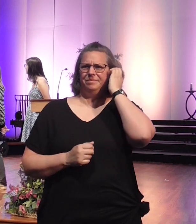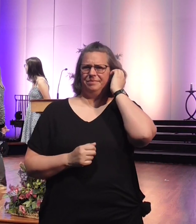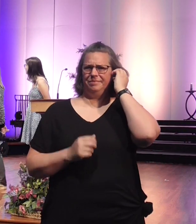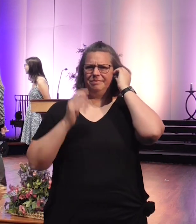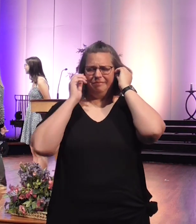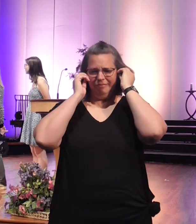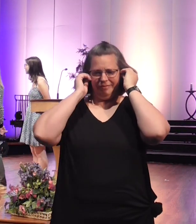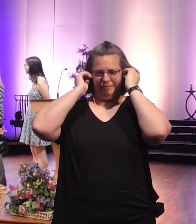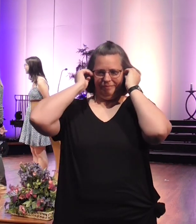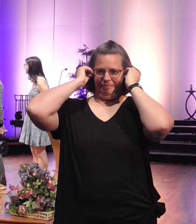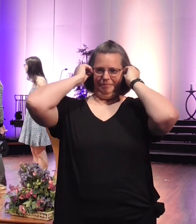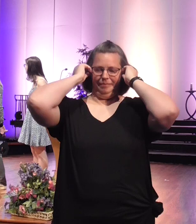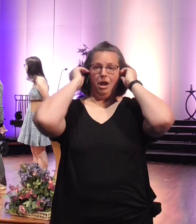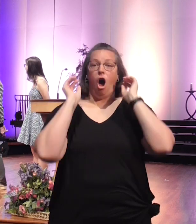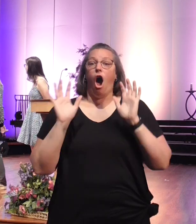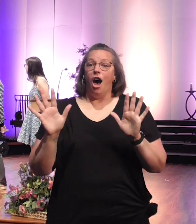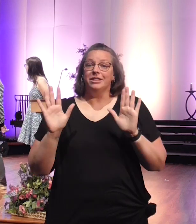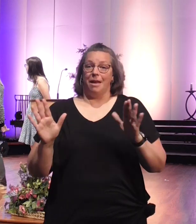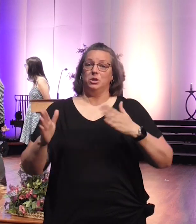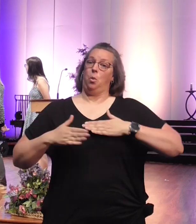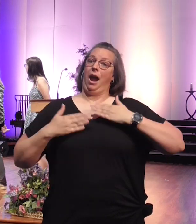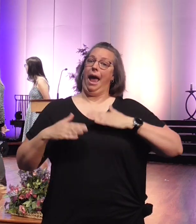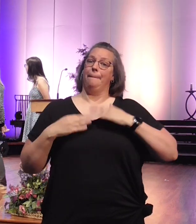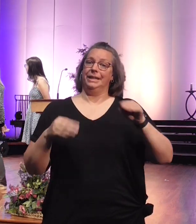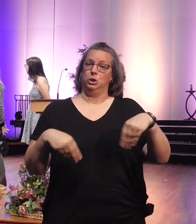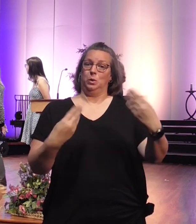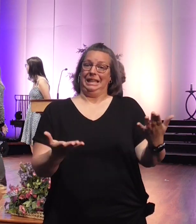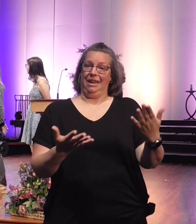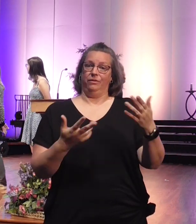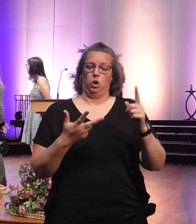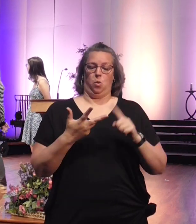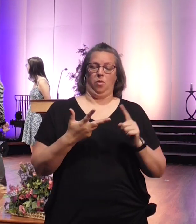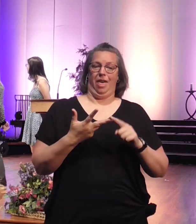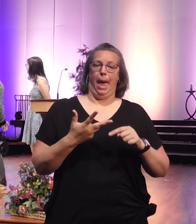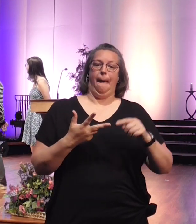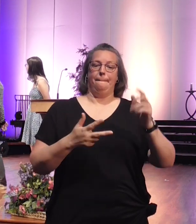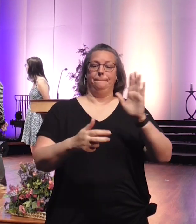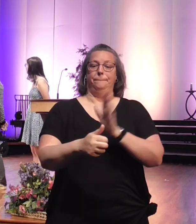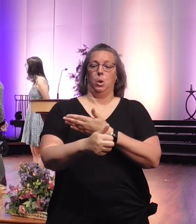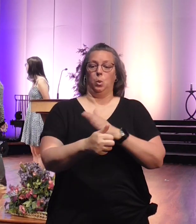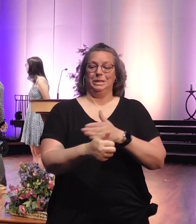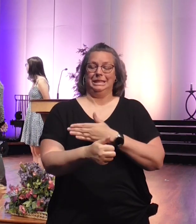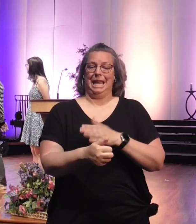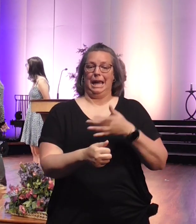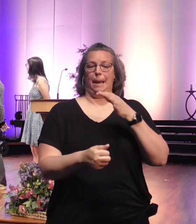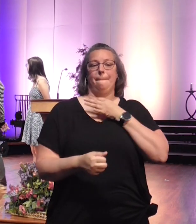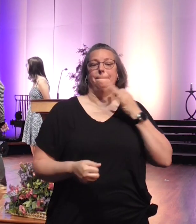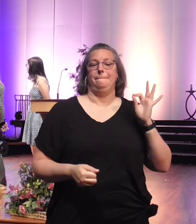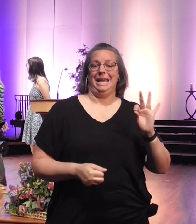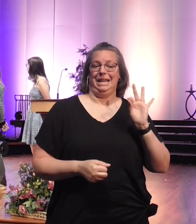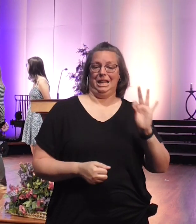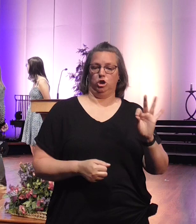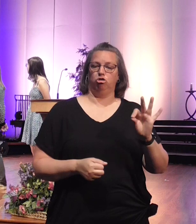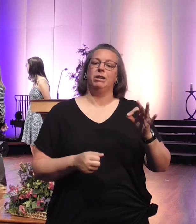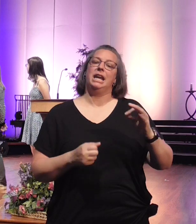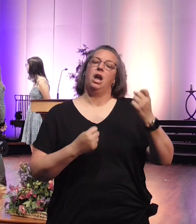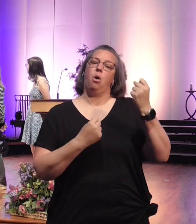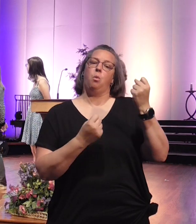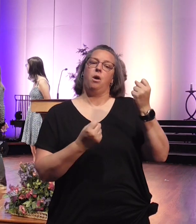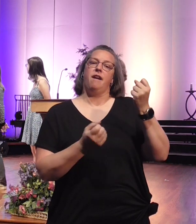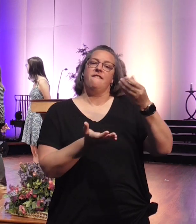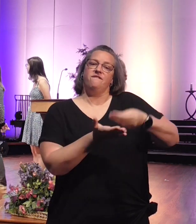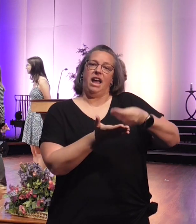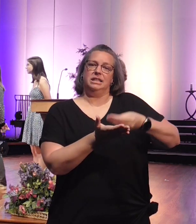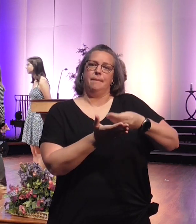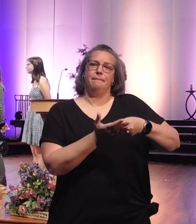right, so yeah, we're happy to give you the music ministry scholarship that has been funded by the Kinsfather family